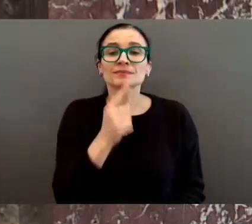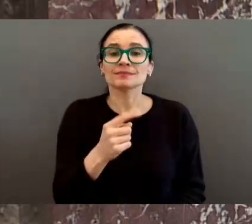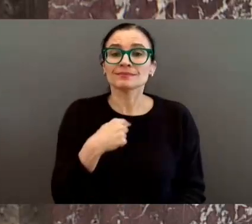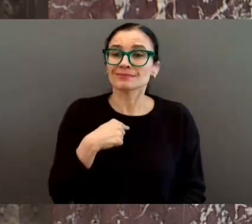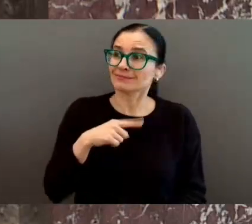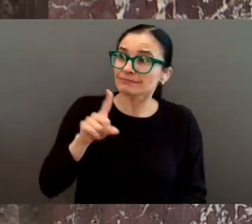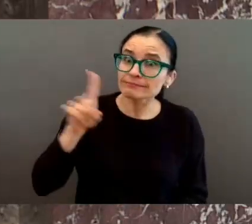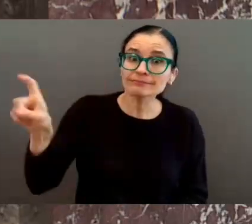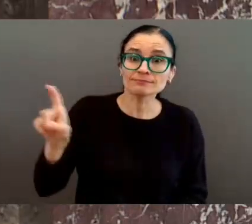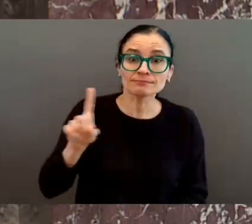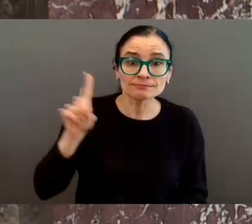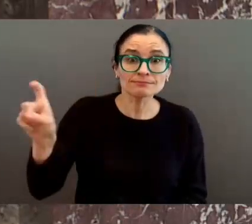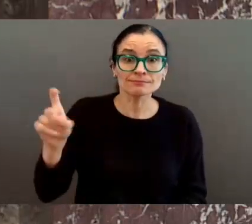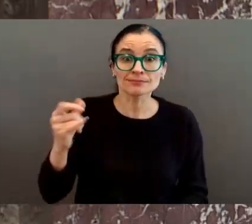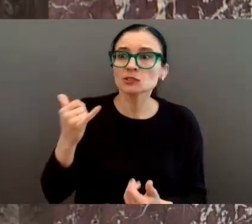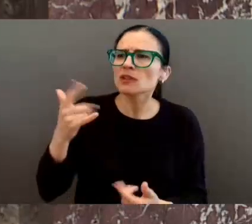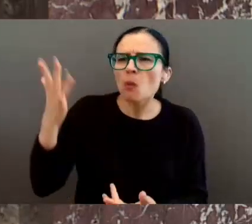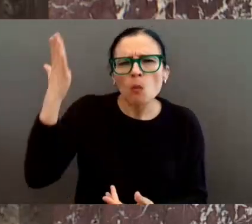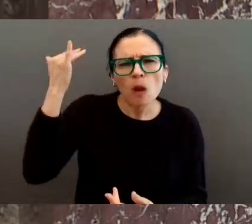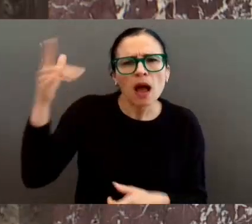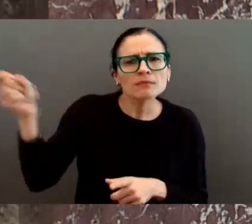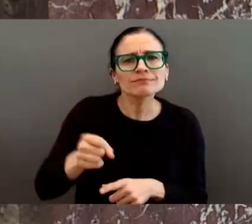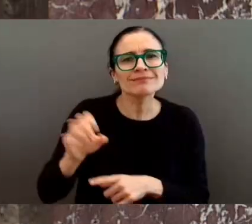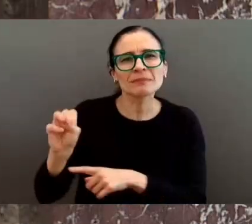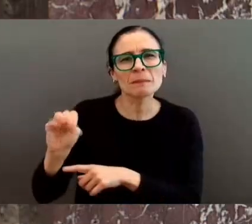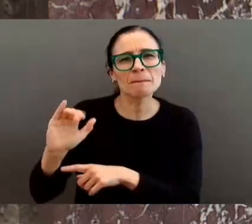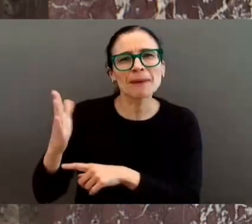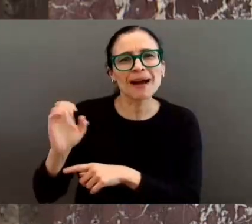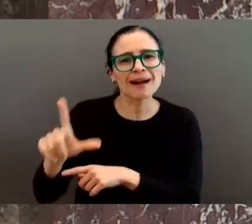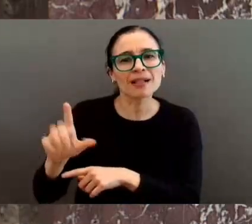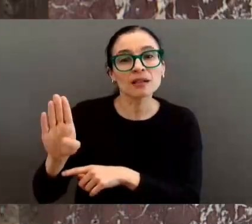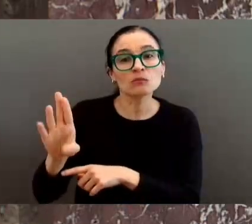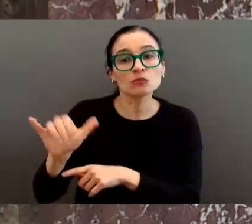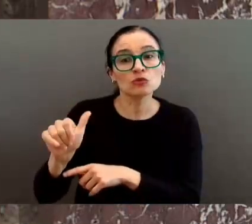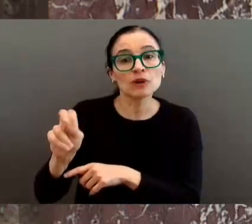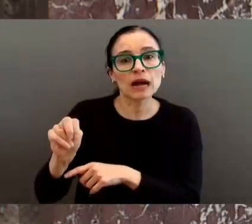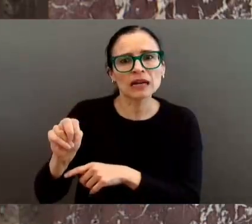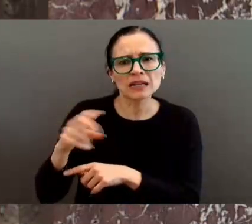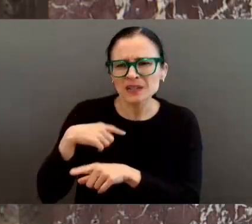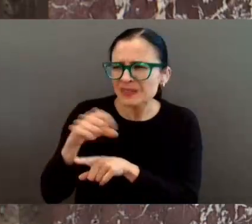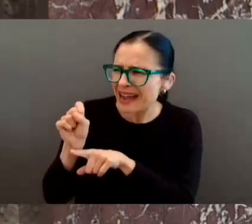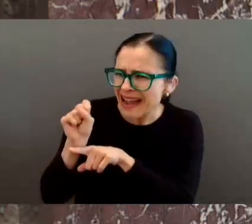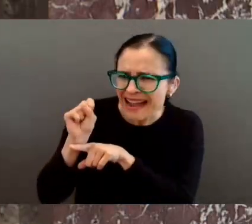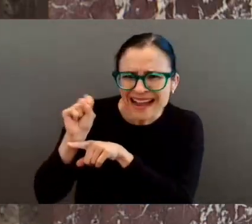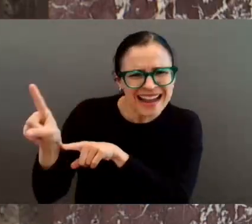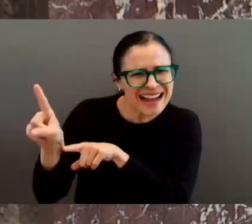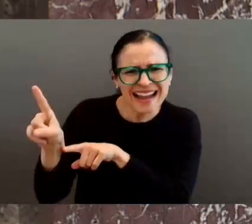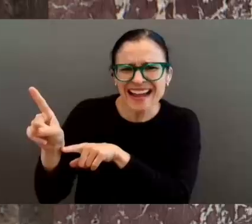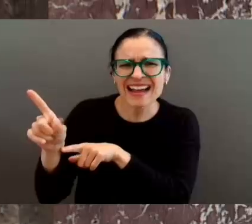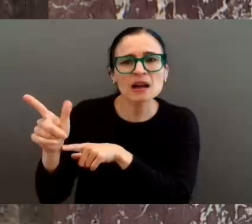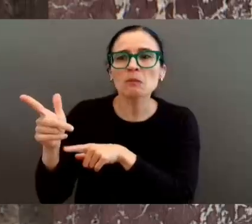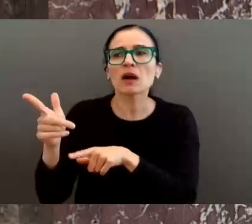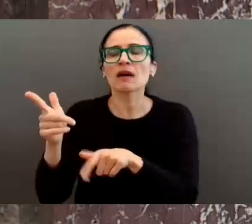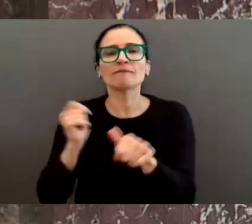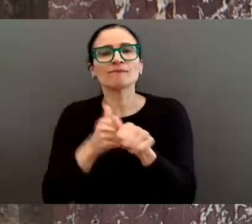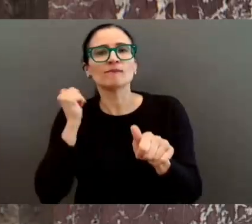been conveniently completely avoided by this government. So dealer's choice. They can pick either of the two that they've refused to